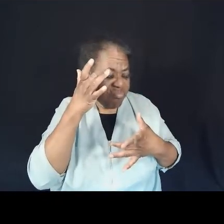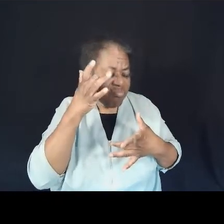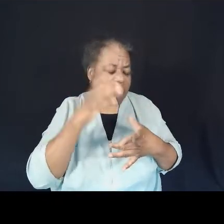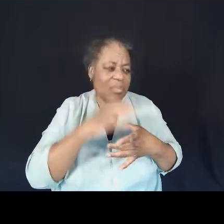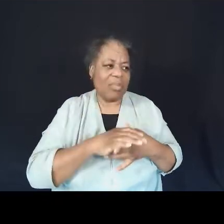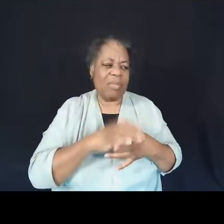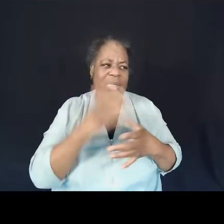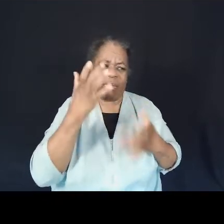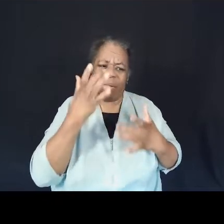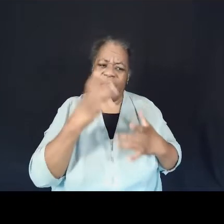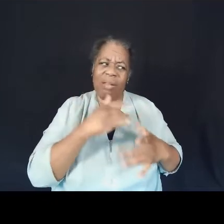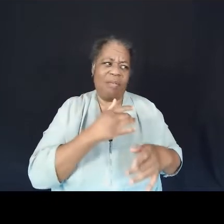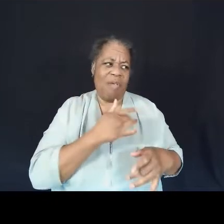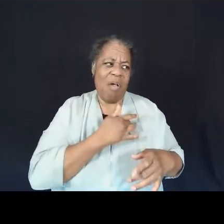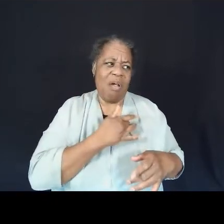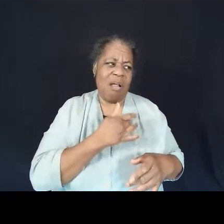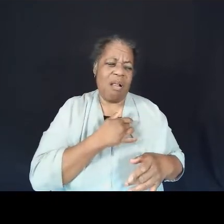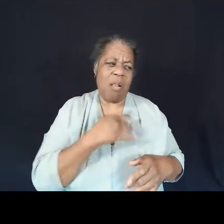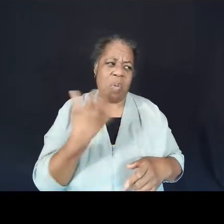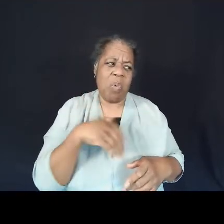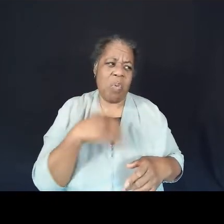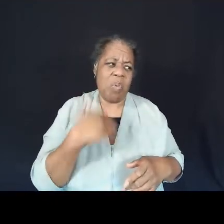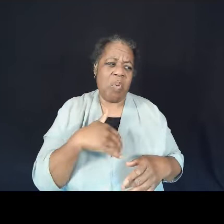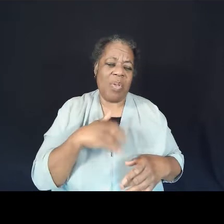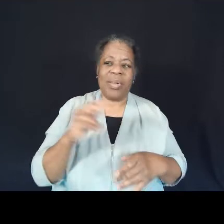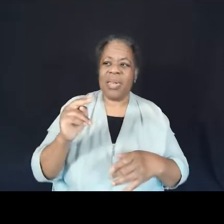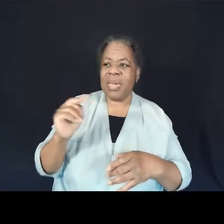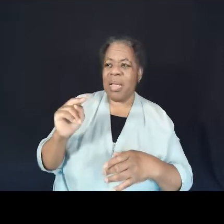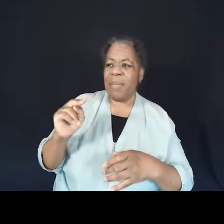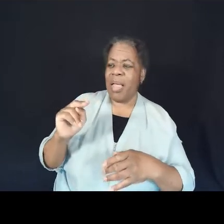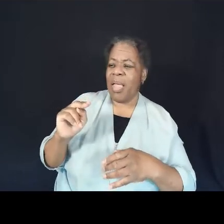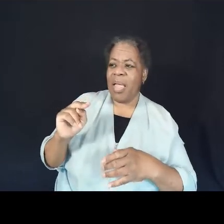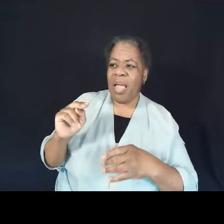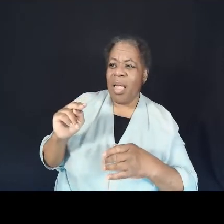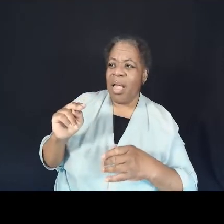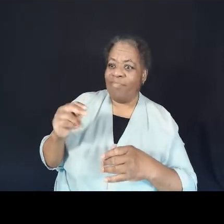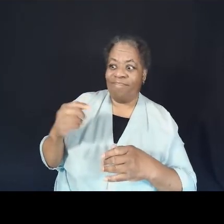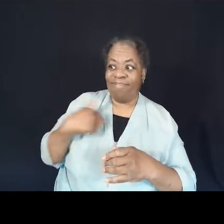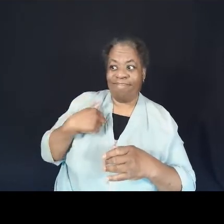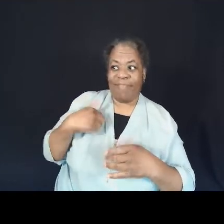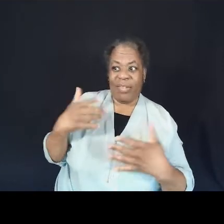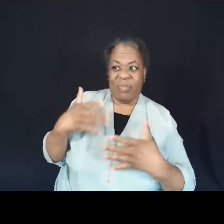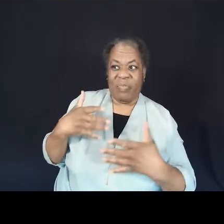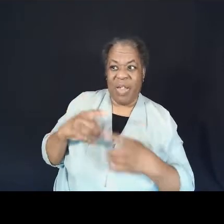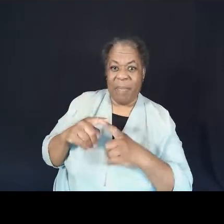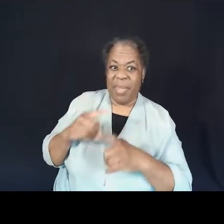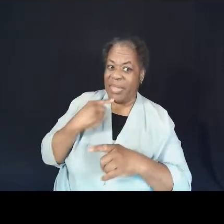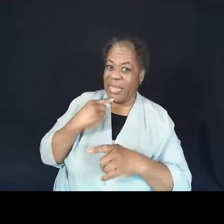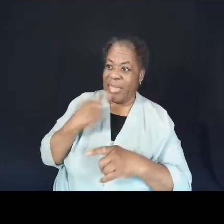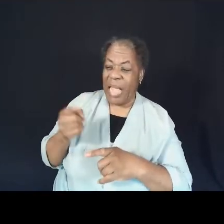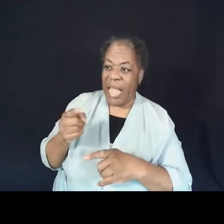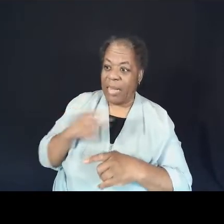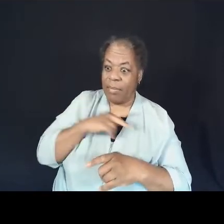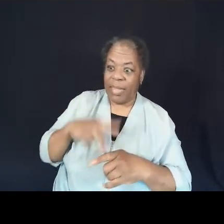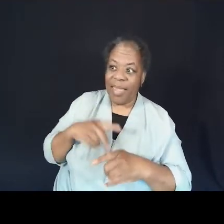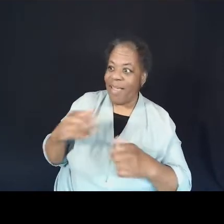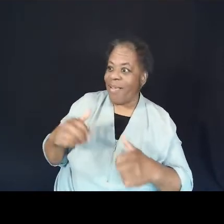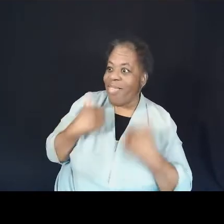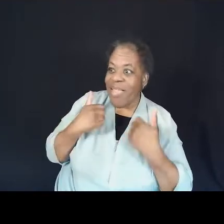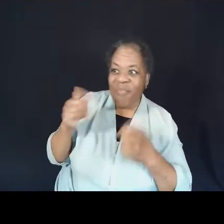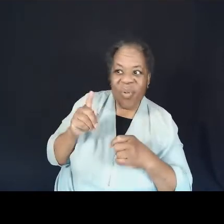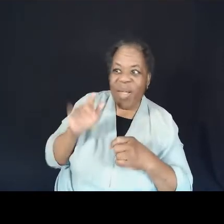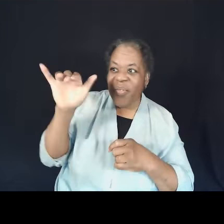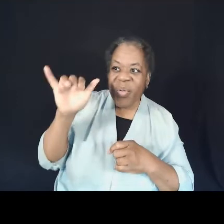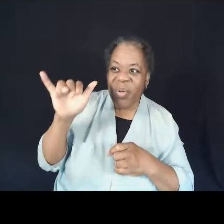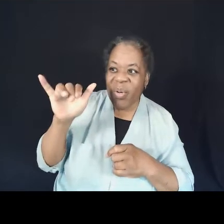heart. Nehemiah says, I was very much afraid, but I said to the king, may the king live forever. Why should